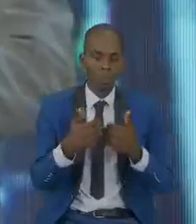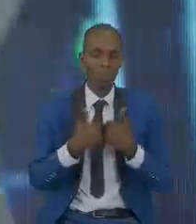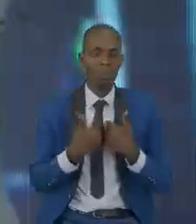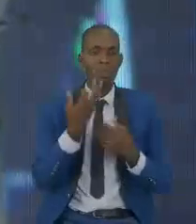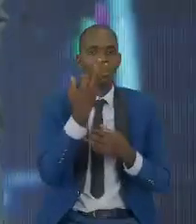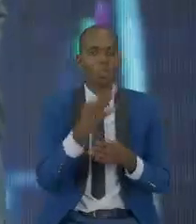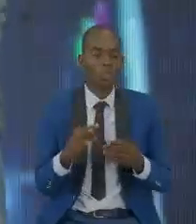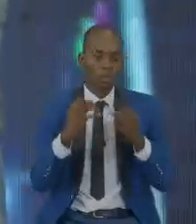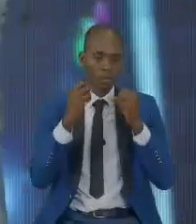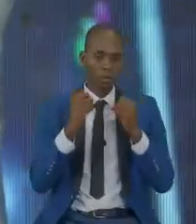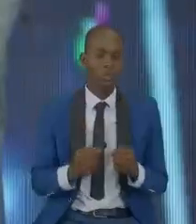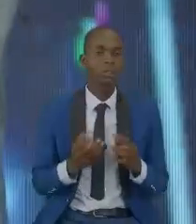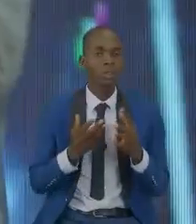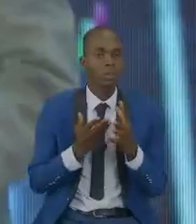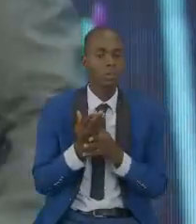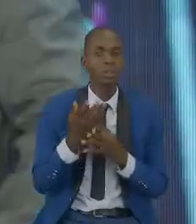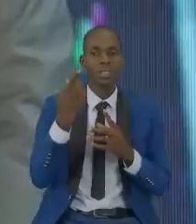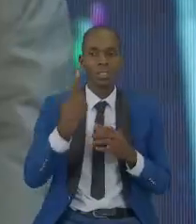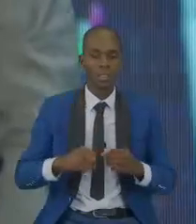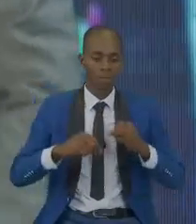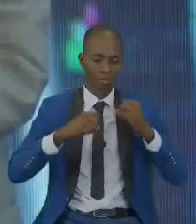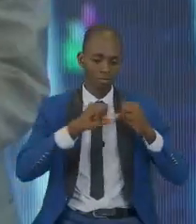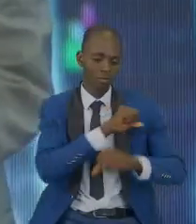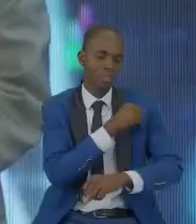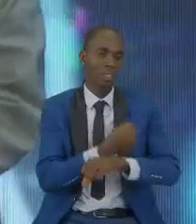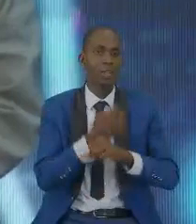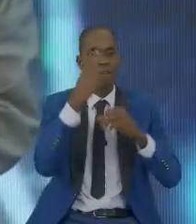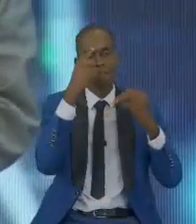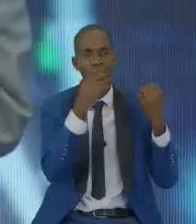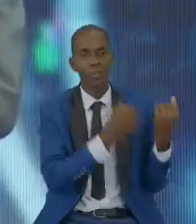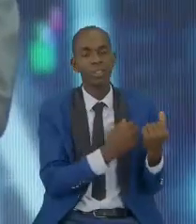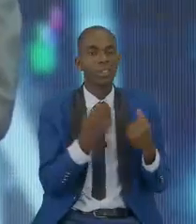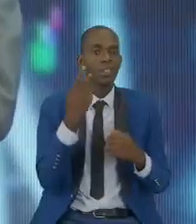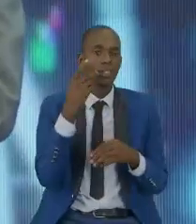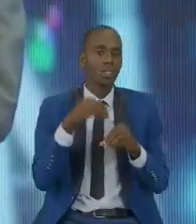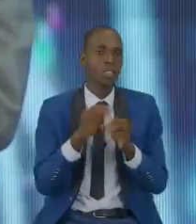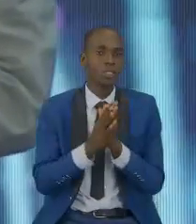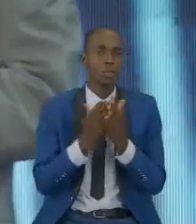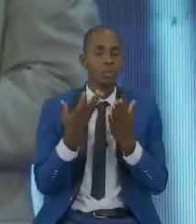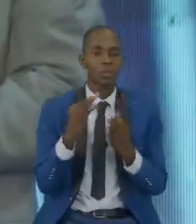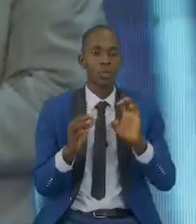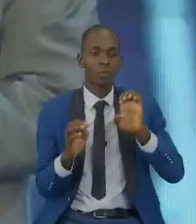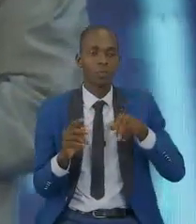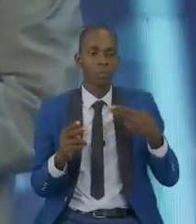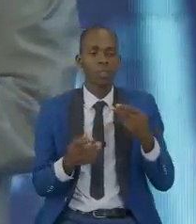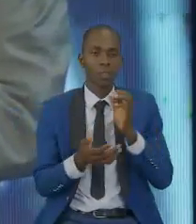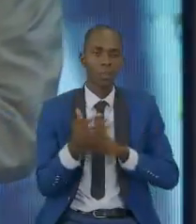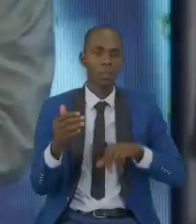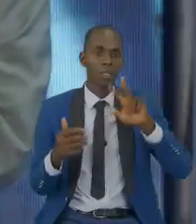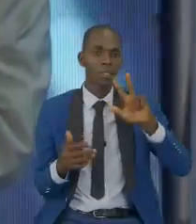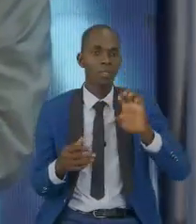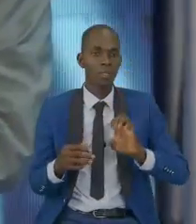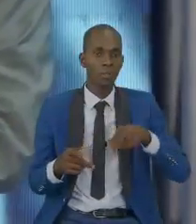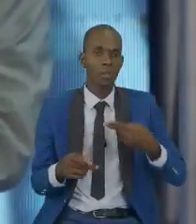power through the strengthening faith. We're looking at Ephesians chapter 3, and I'm